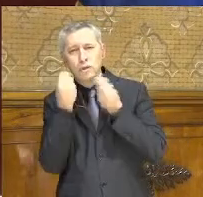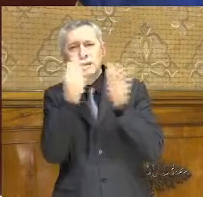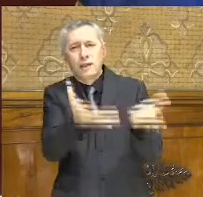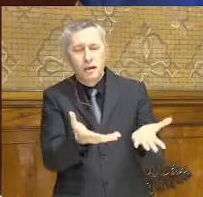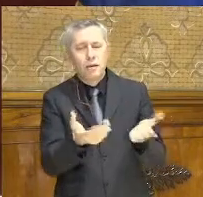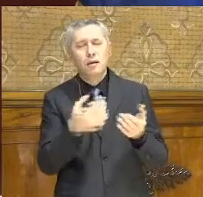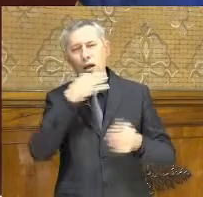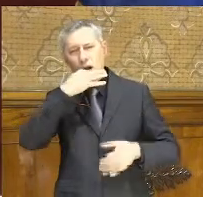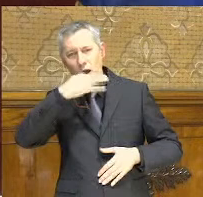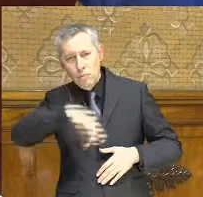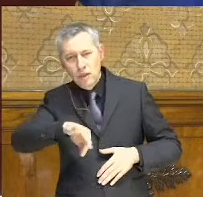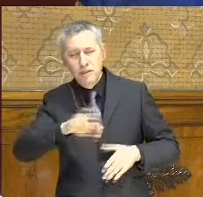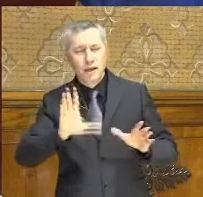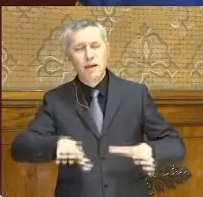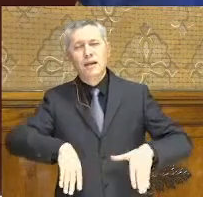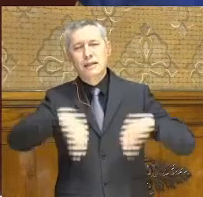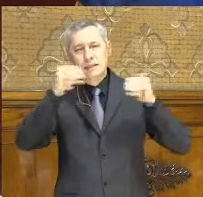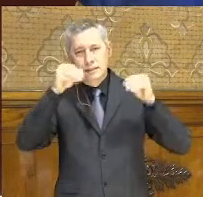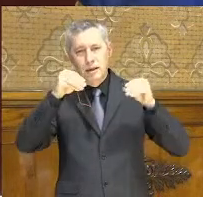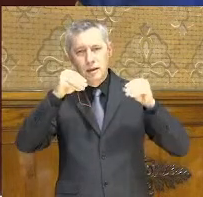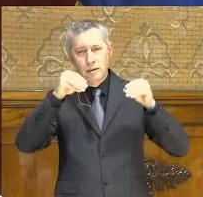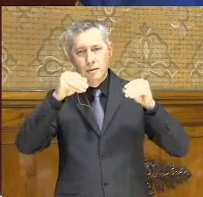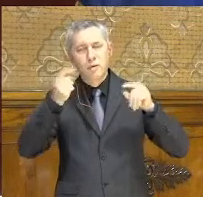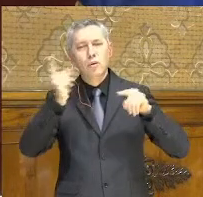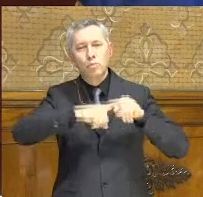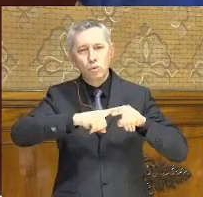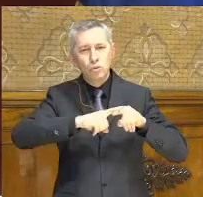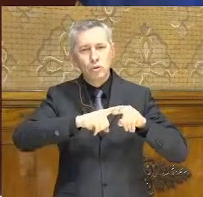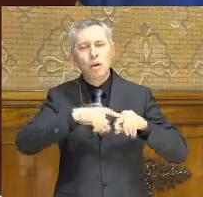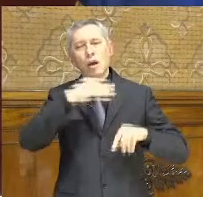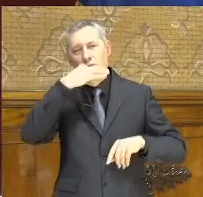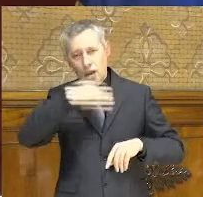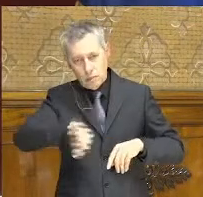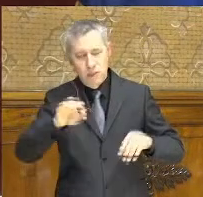the world a faculty of beginning.